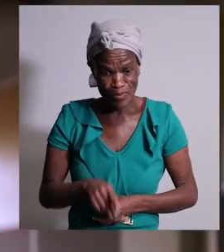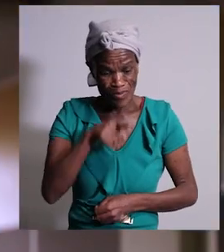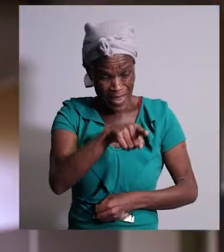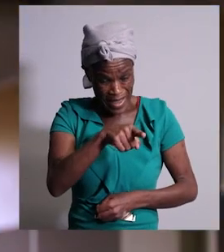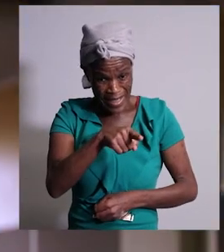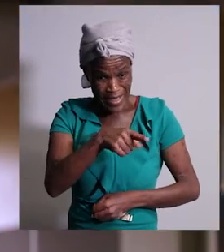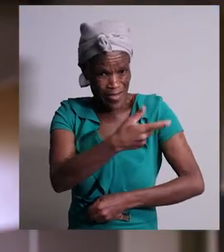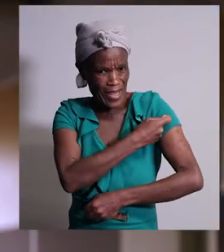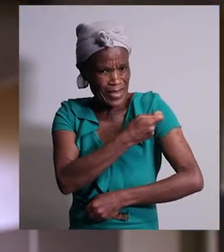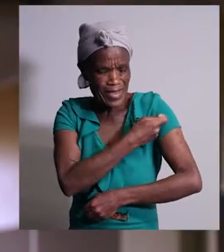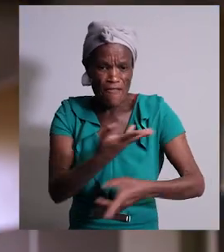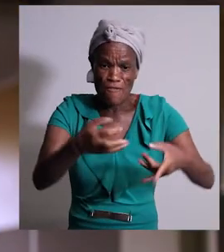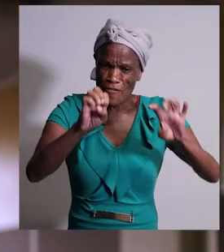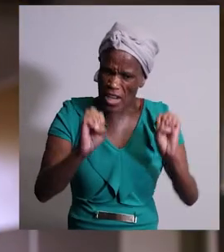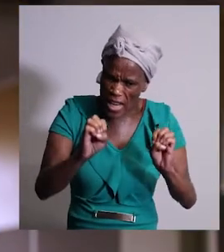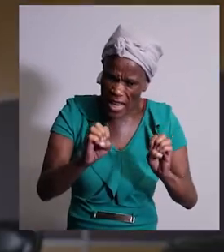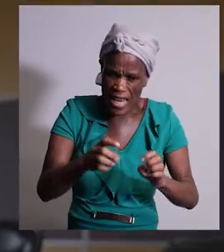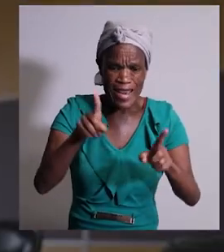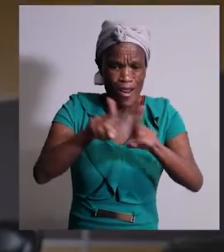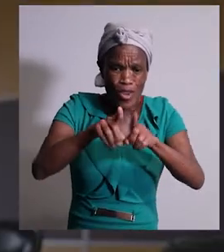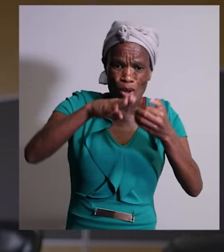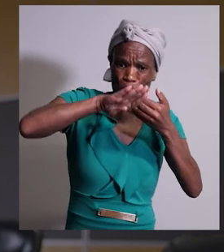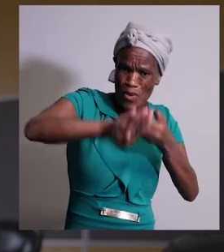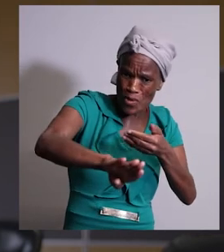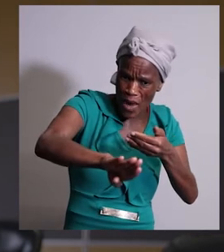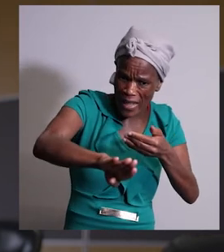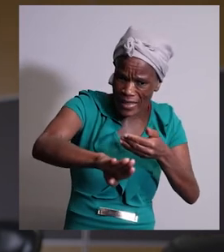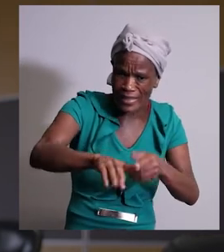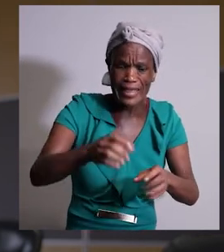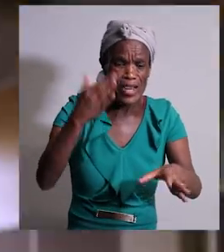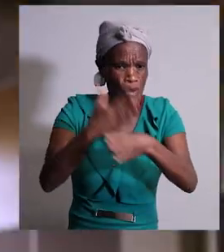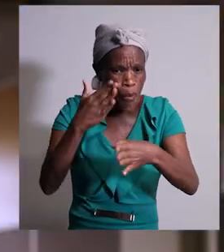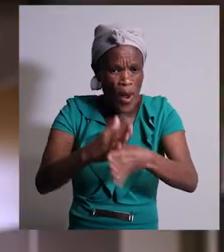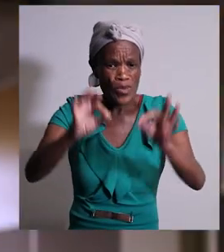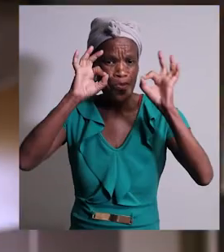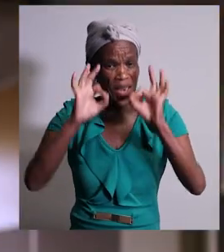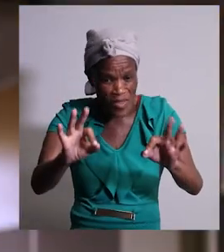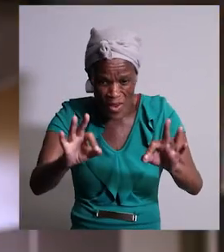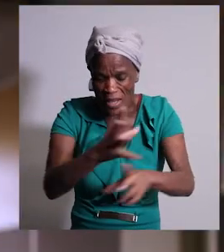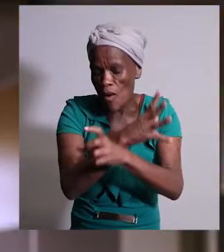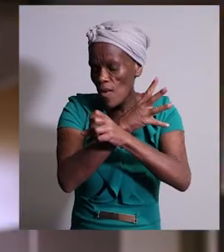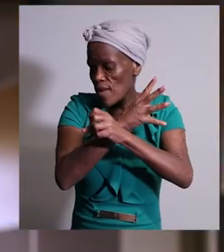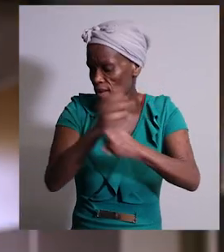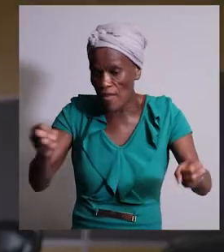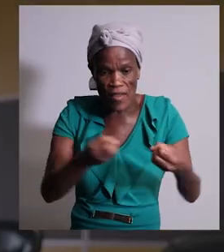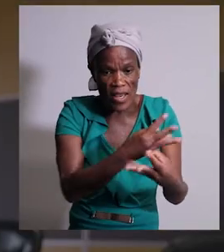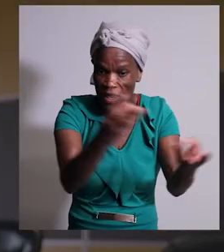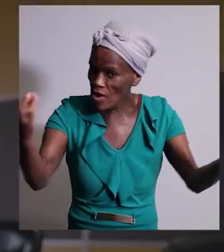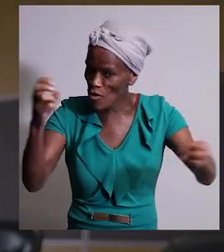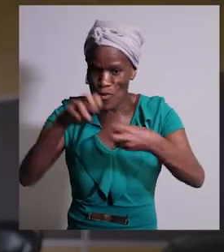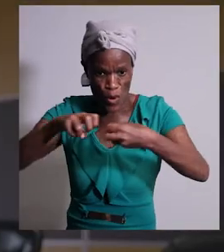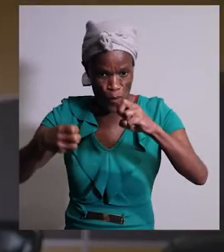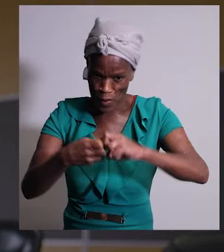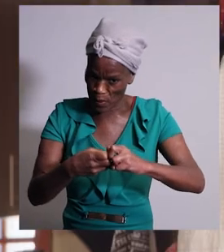is protective, it is effective, it will not harm you, it's going to change our lives and